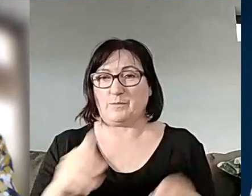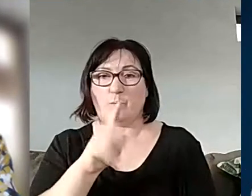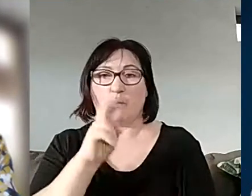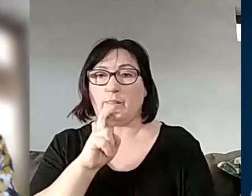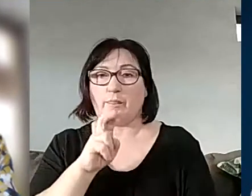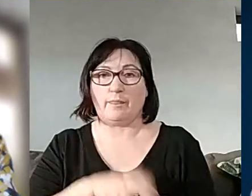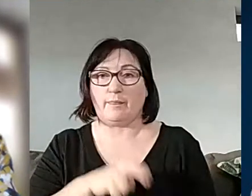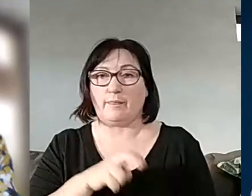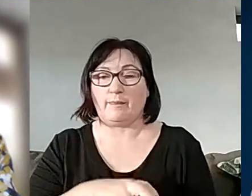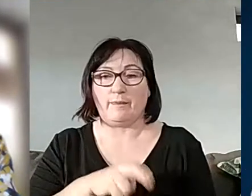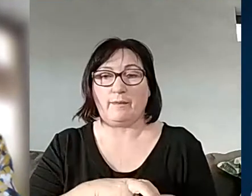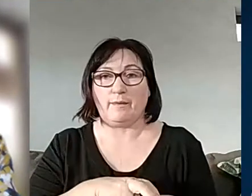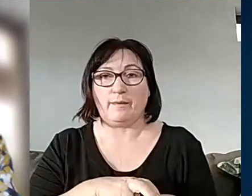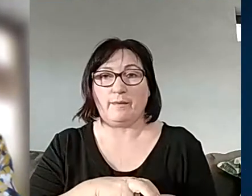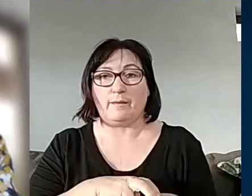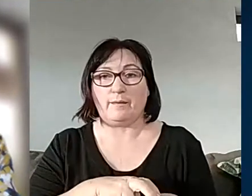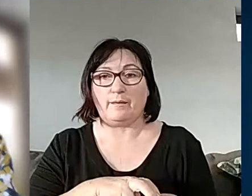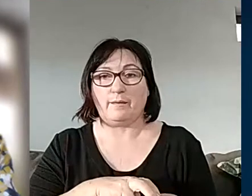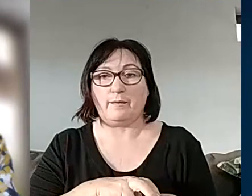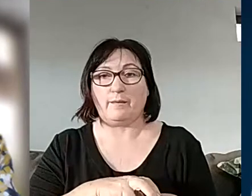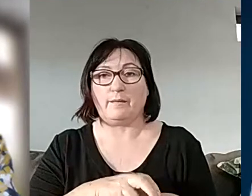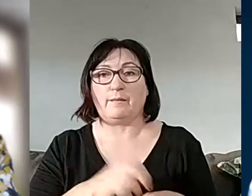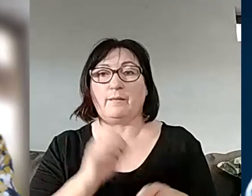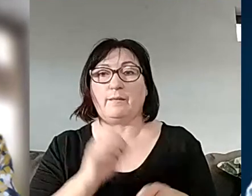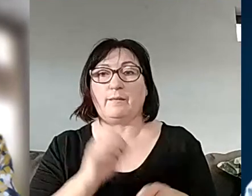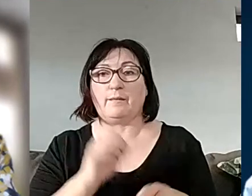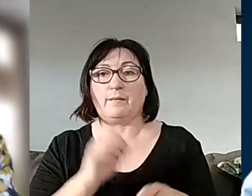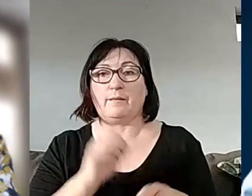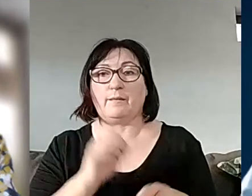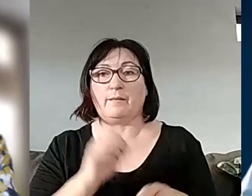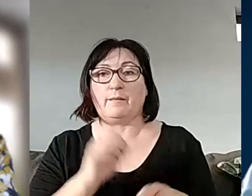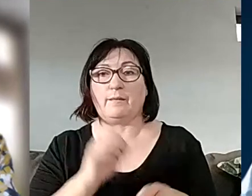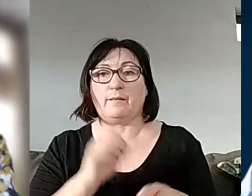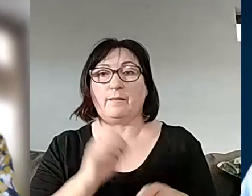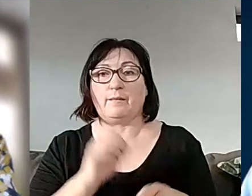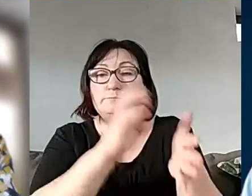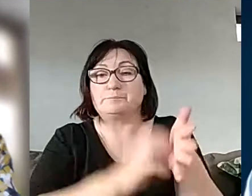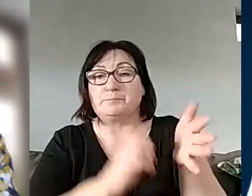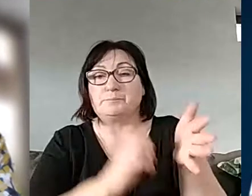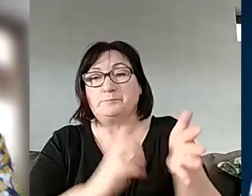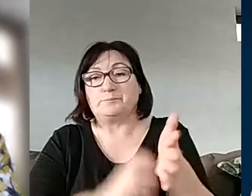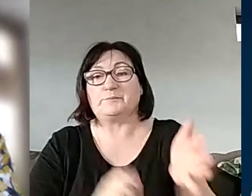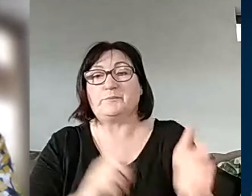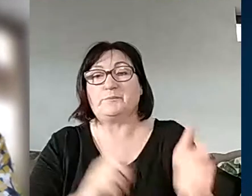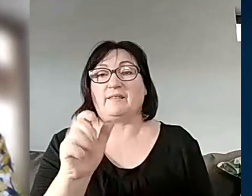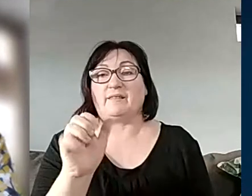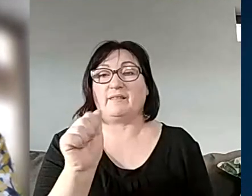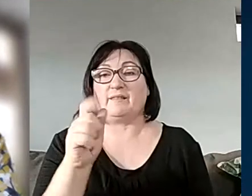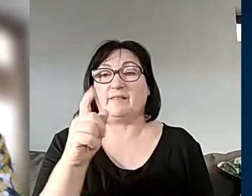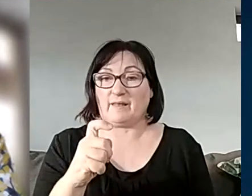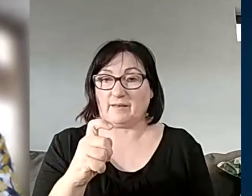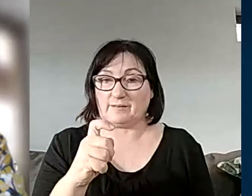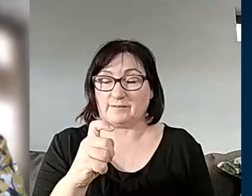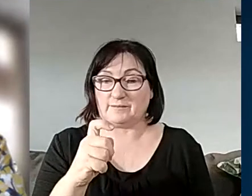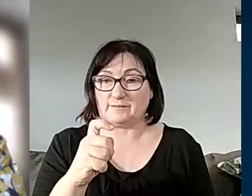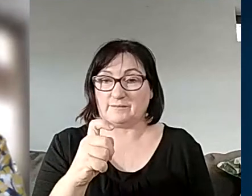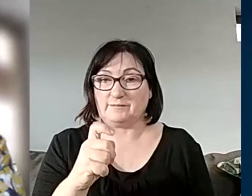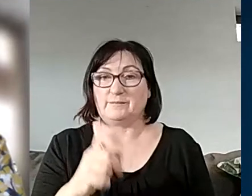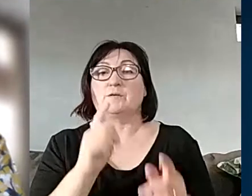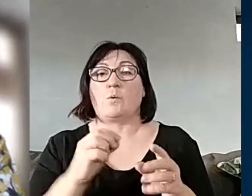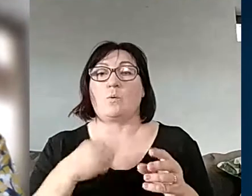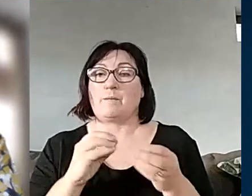have an employer deducting tax every month from your income. So we are trying to make it easier on